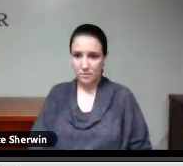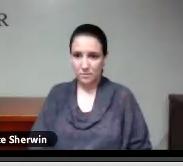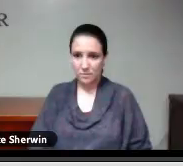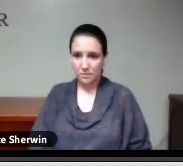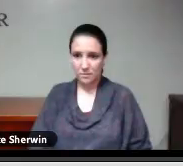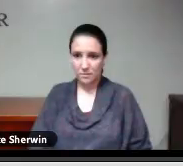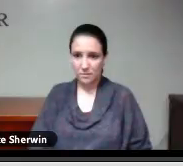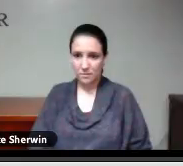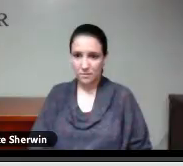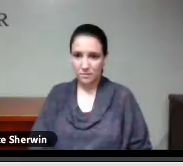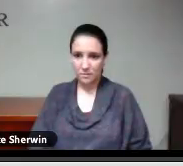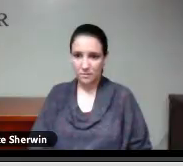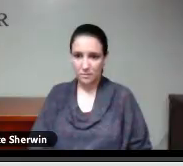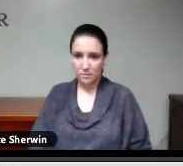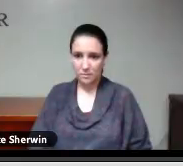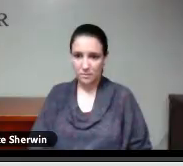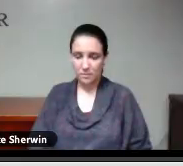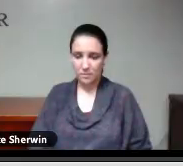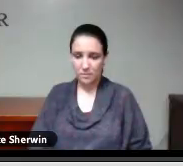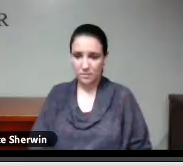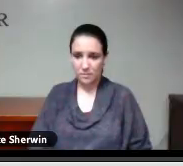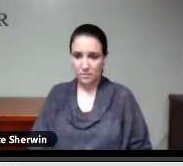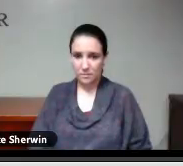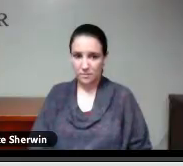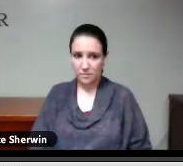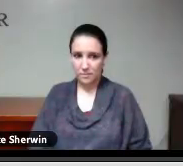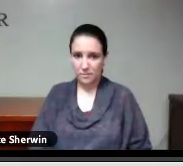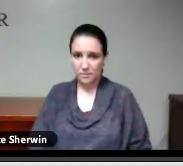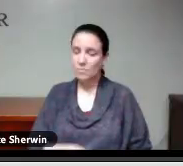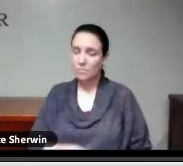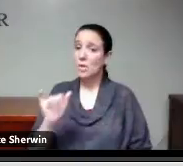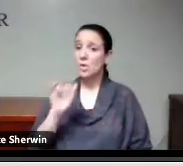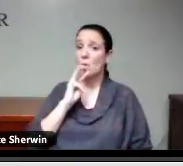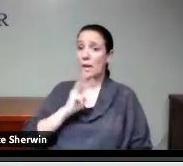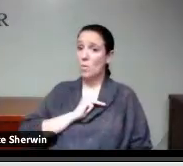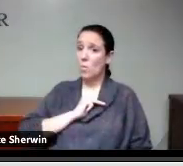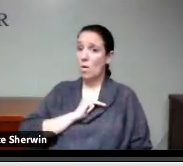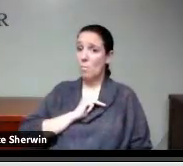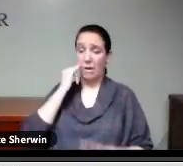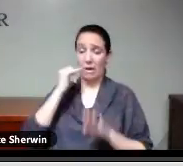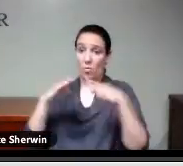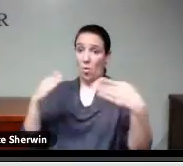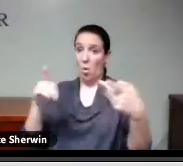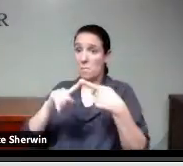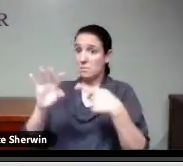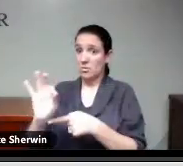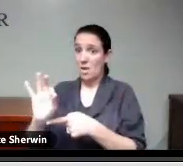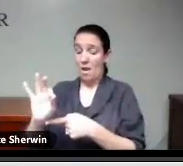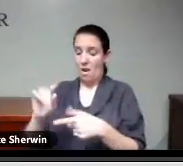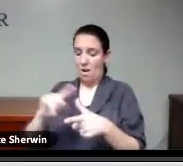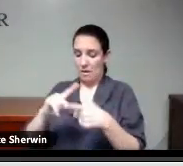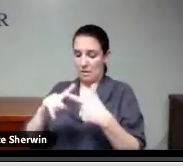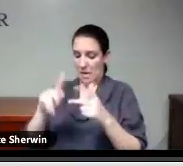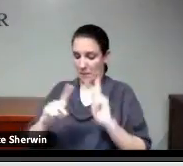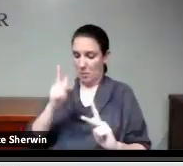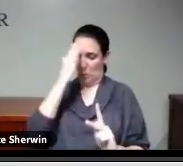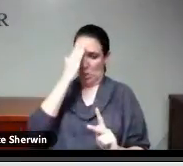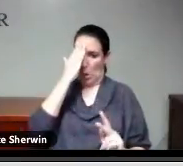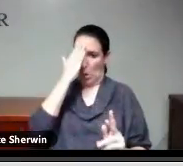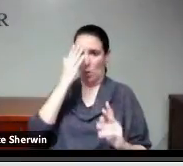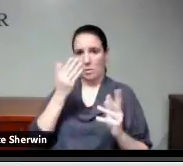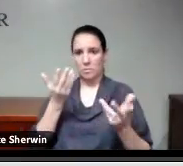remember and would be great. Yeah, absolutely. Absolutely. But again, you figuring out how you make the case for that in